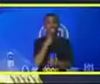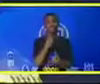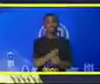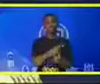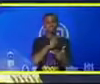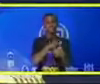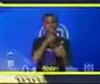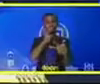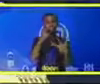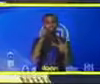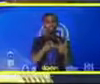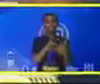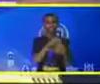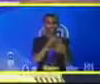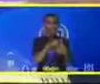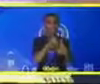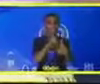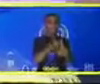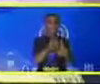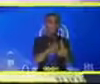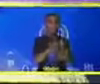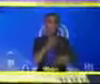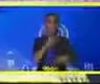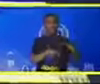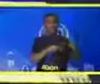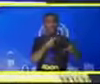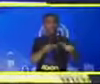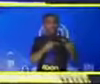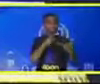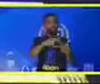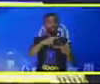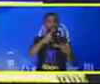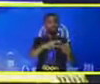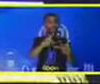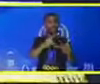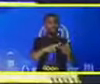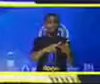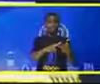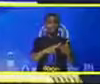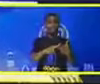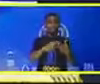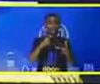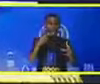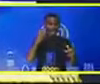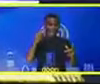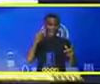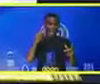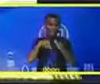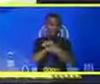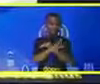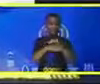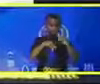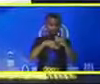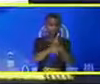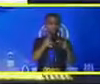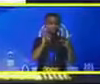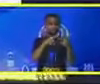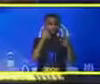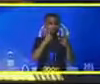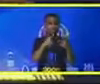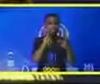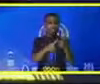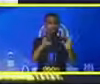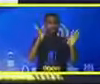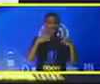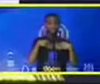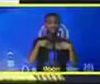Number one, unusual kindness. Number two, unusual access. Number three, unusual